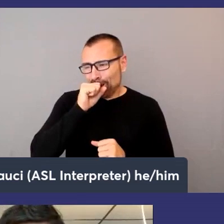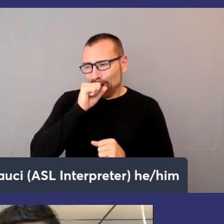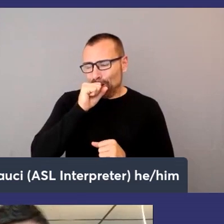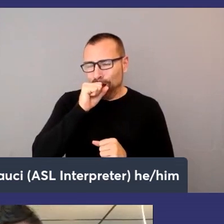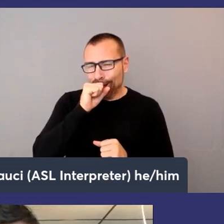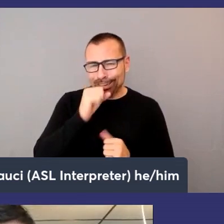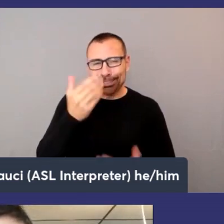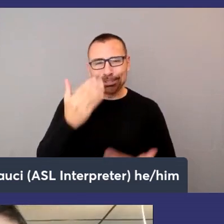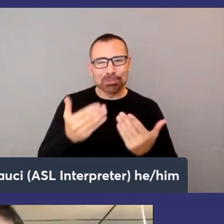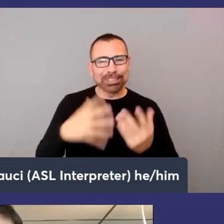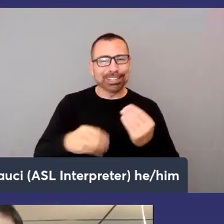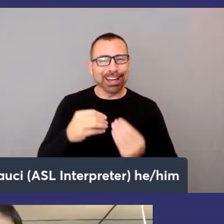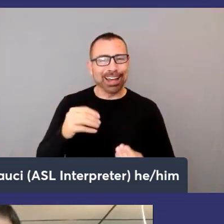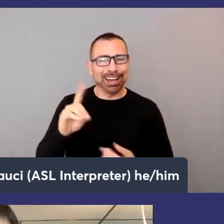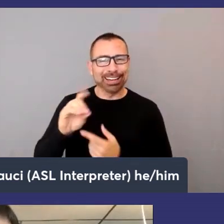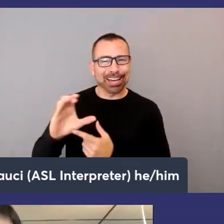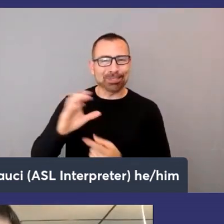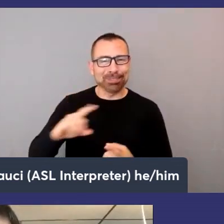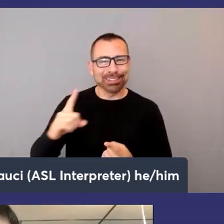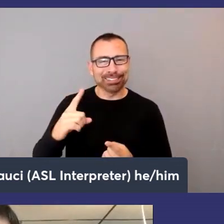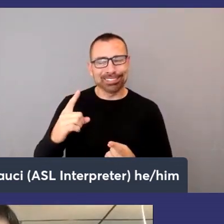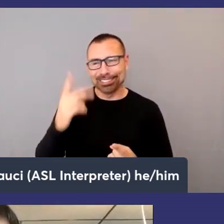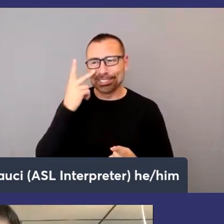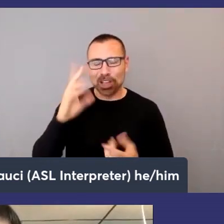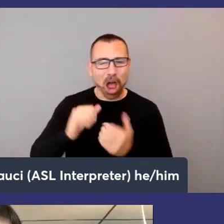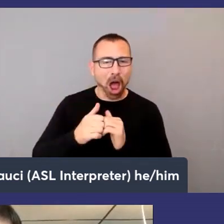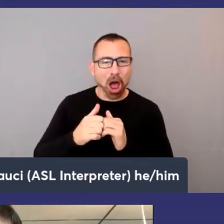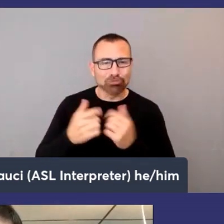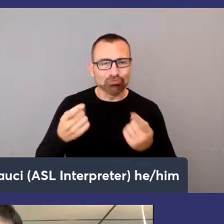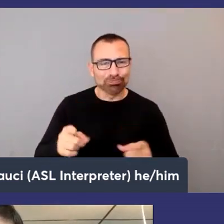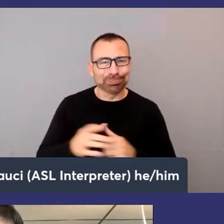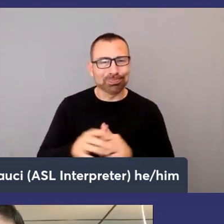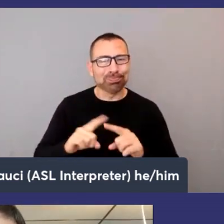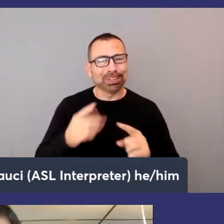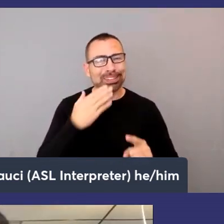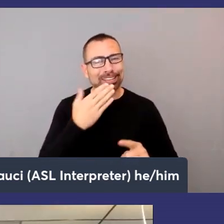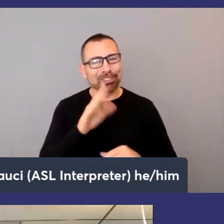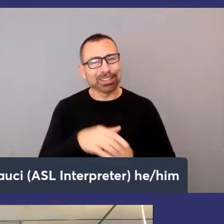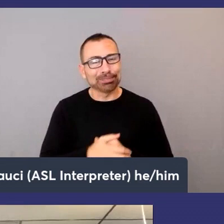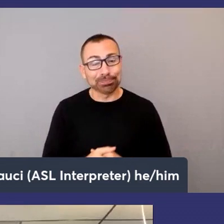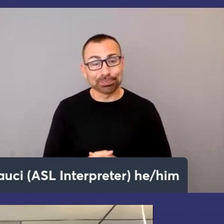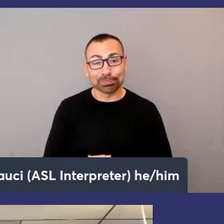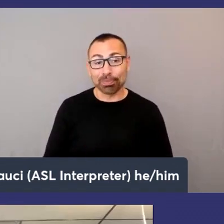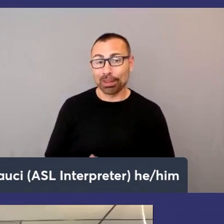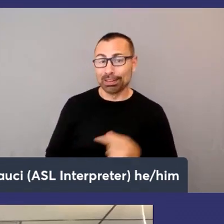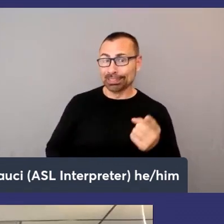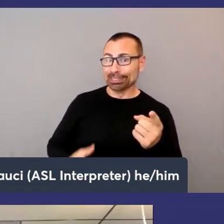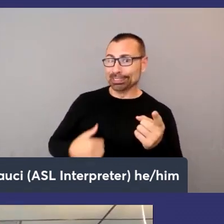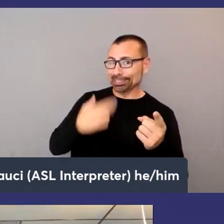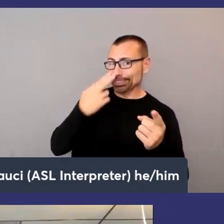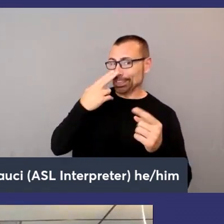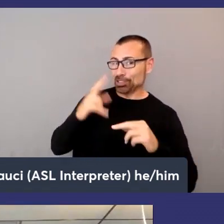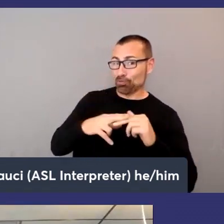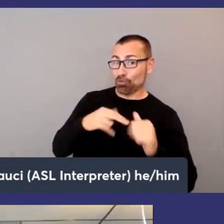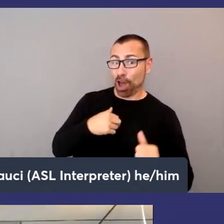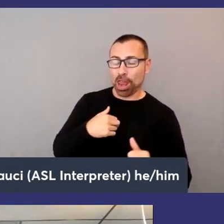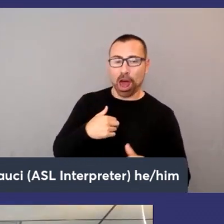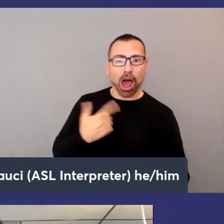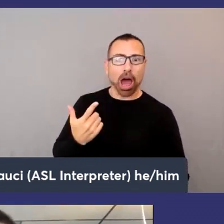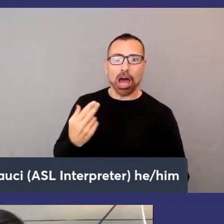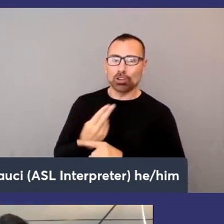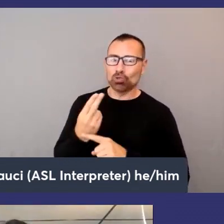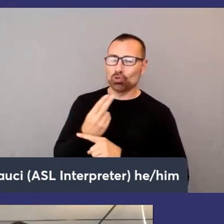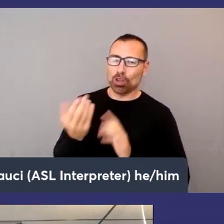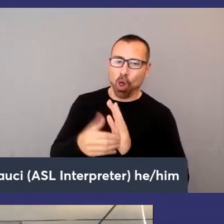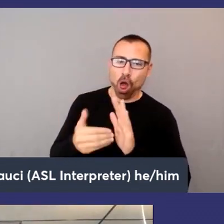But thank you for that. No, thank you for that gesture. Hey, it's fun. They're useful tools in my life because I got a dog, and I'm sure it's useful